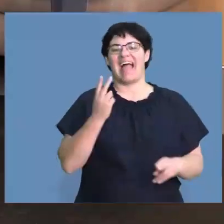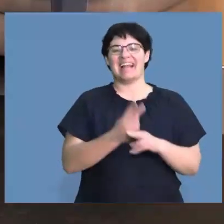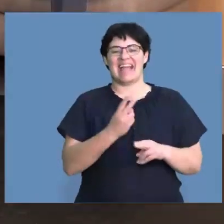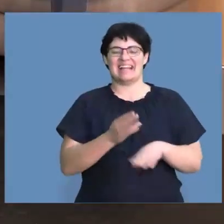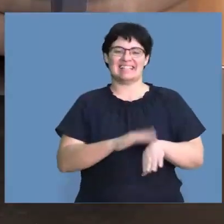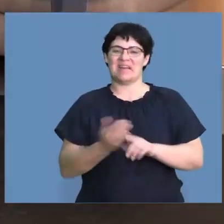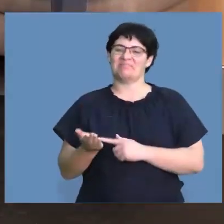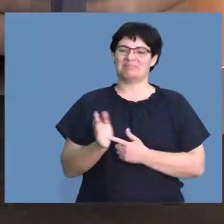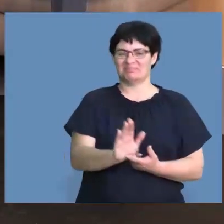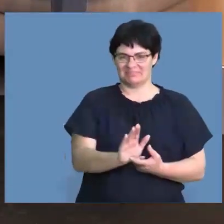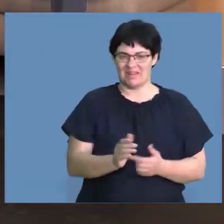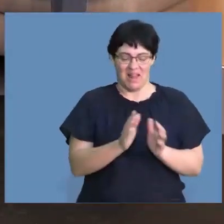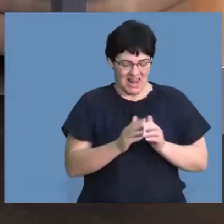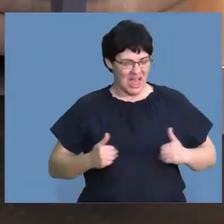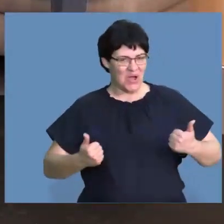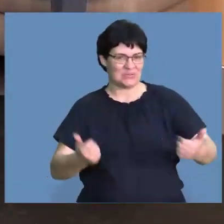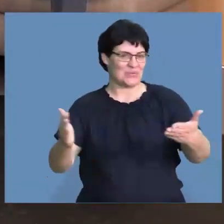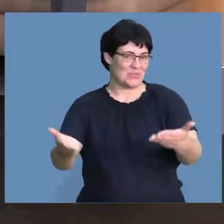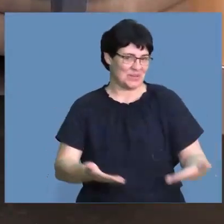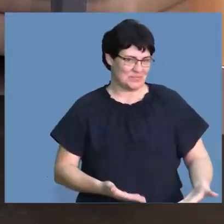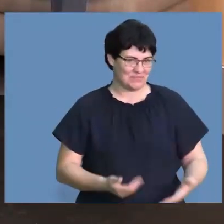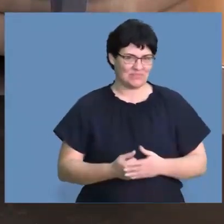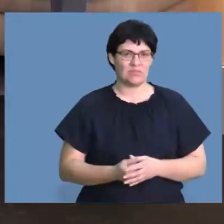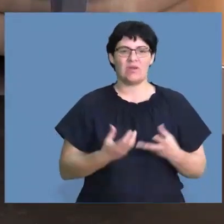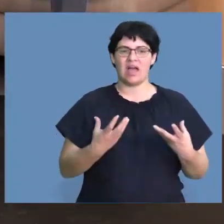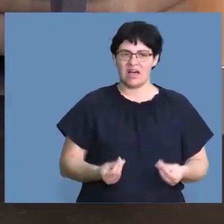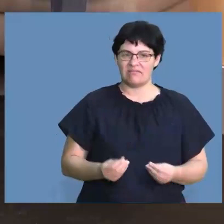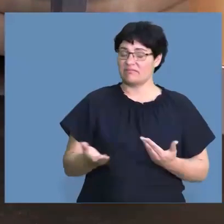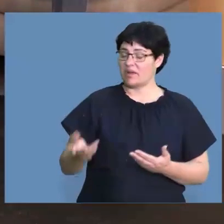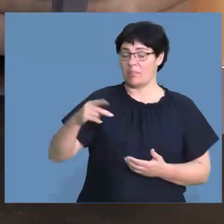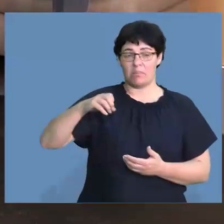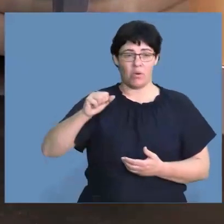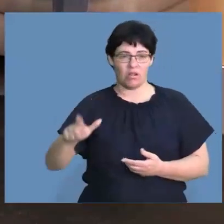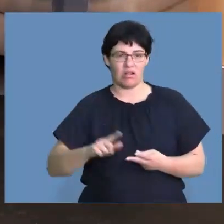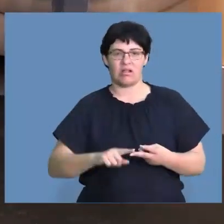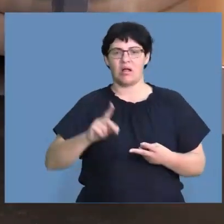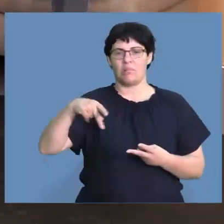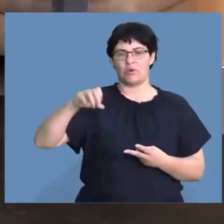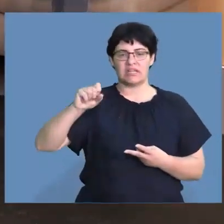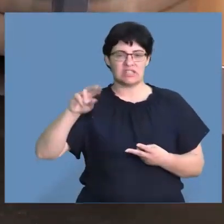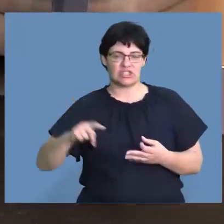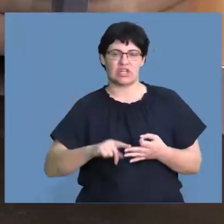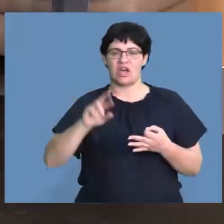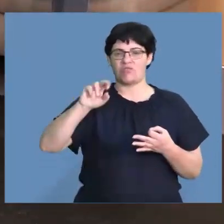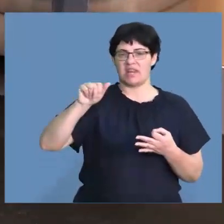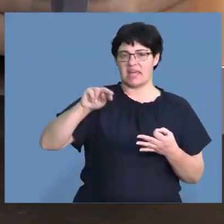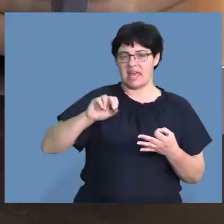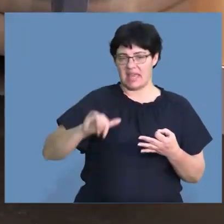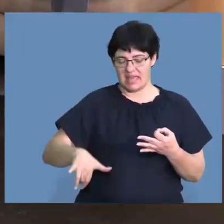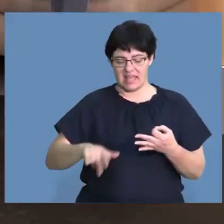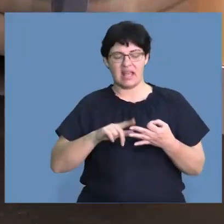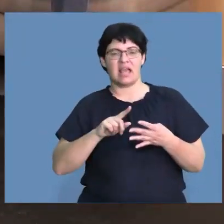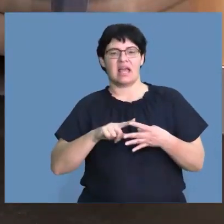It's that time again. Welcome to our lounge. And I've got with me in the lounge Paul, Prodige, Renee, and